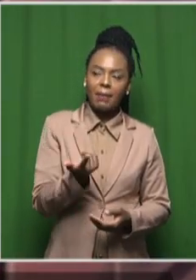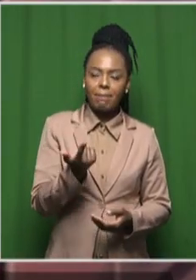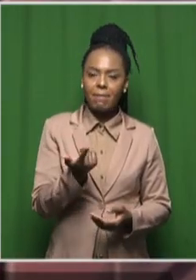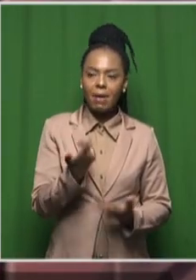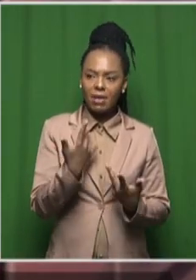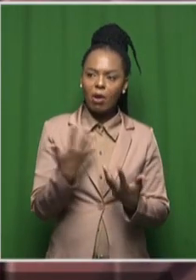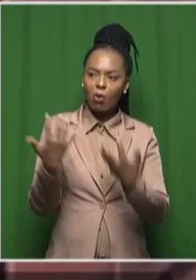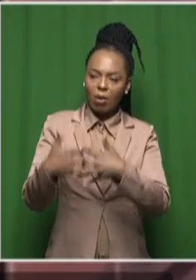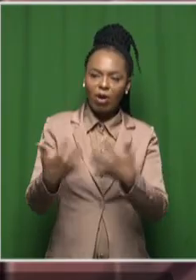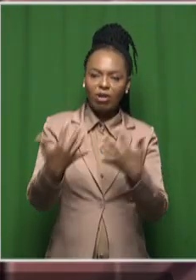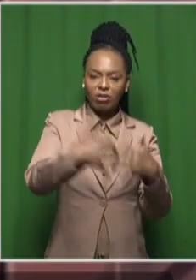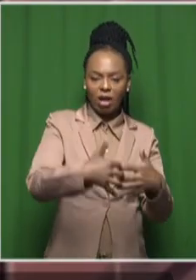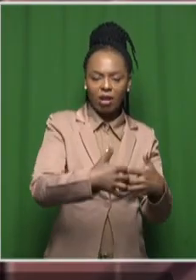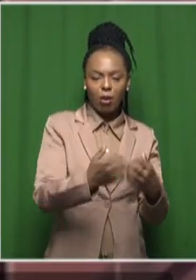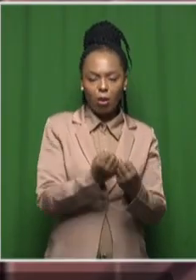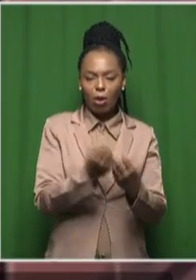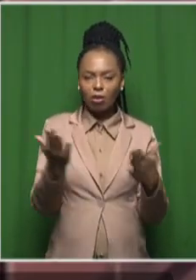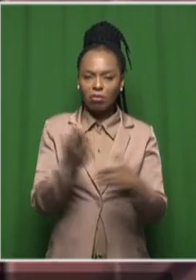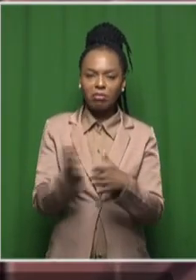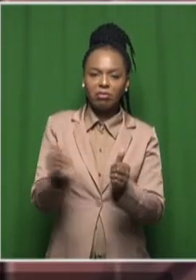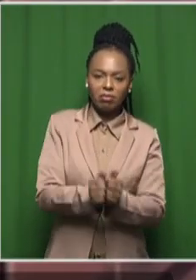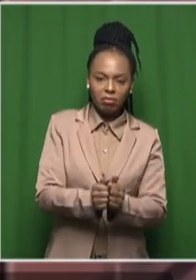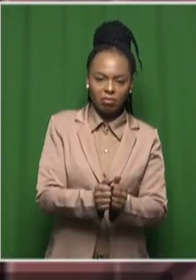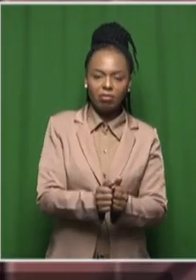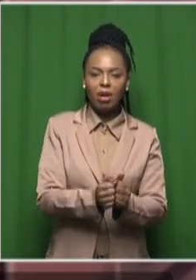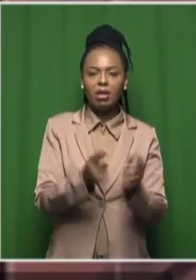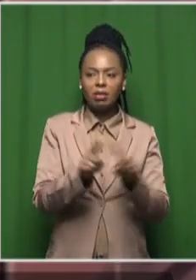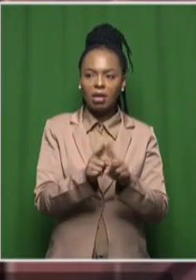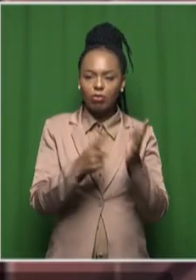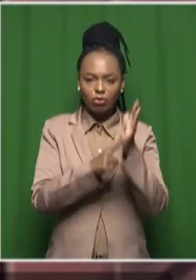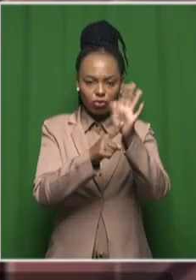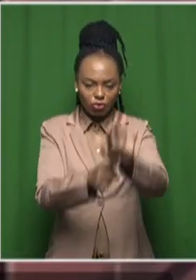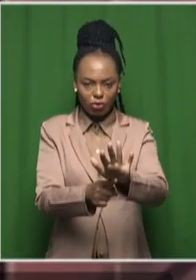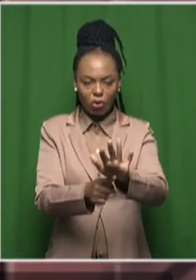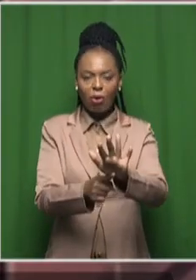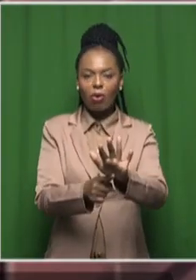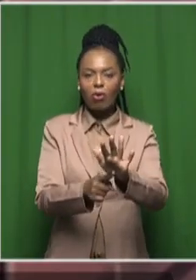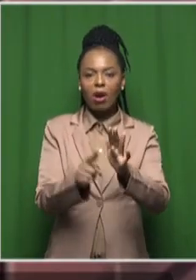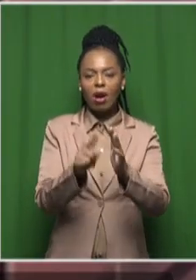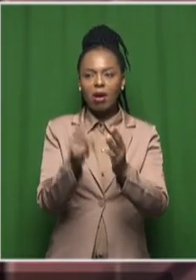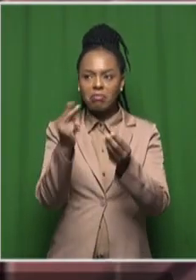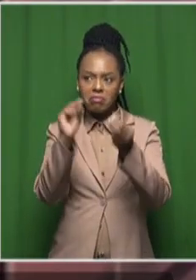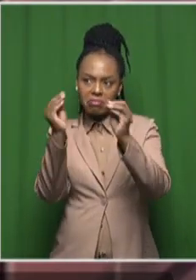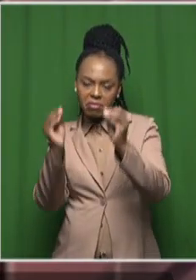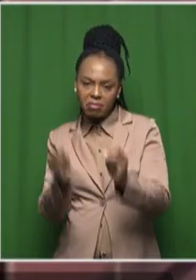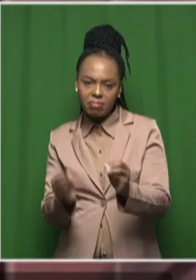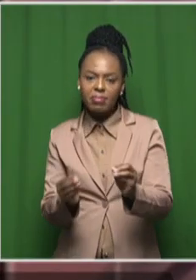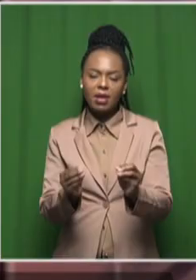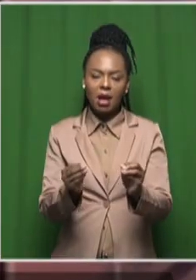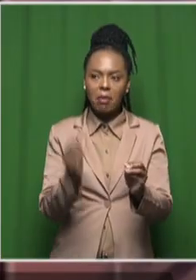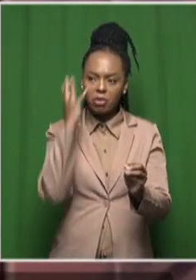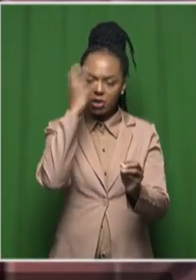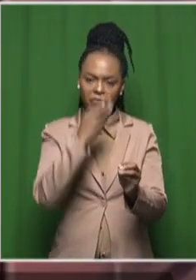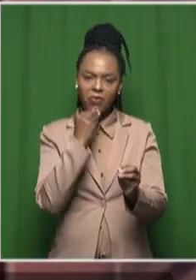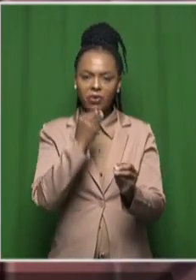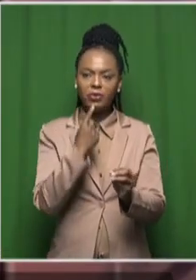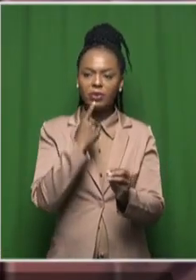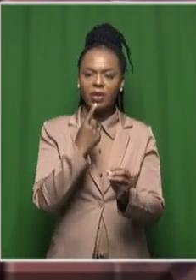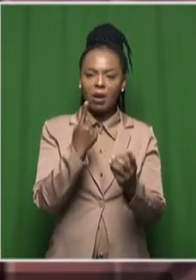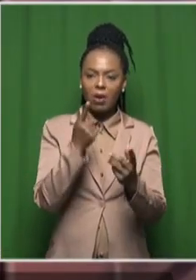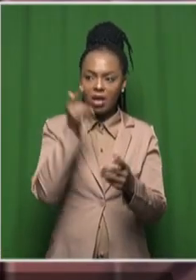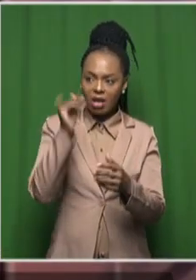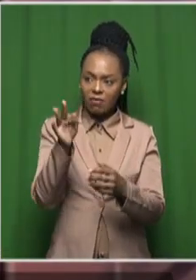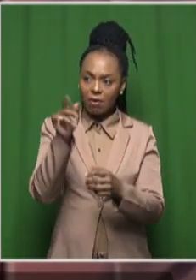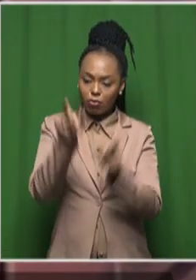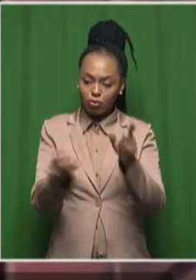collaborations, and I recently did a collaborative show at Decorex, and it's just so beautiful to see what we can put